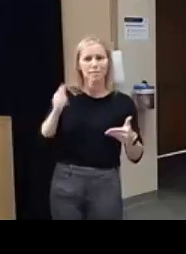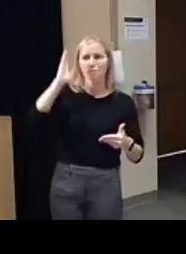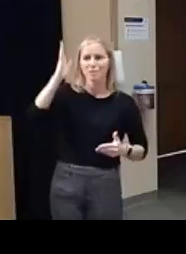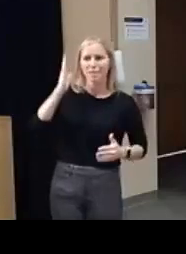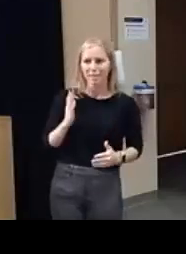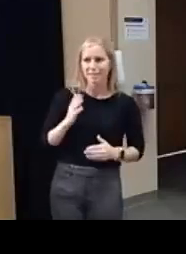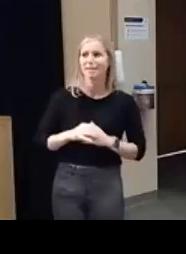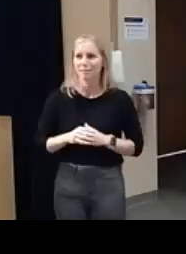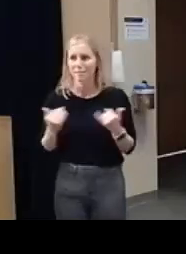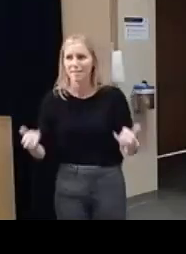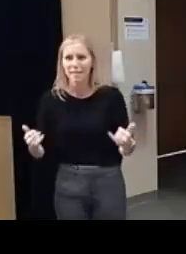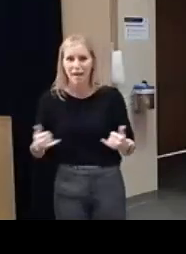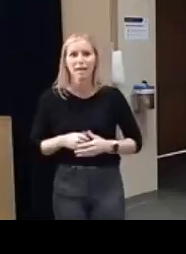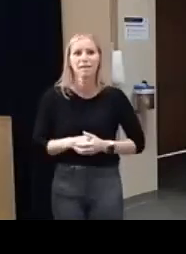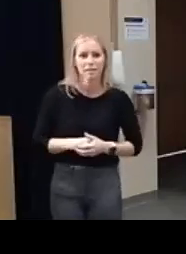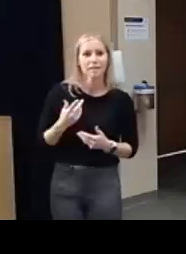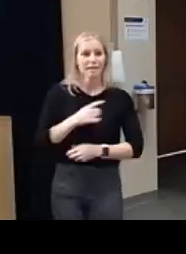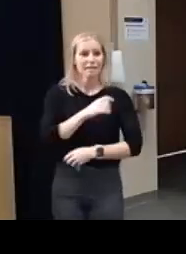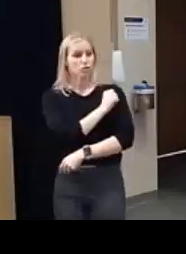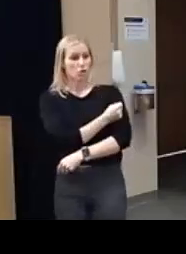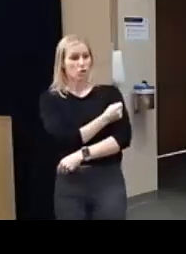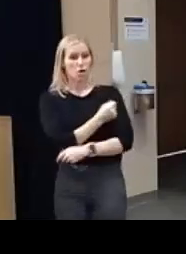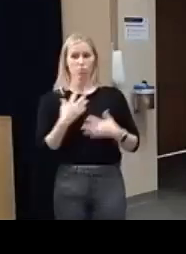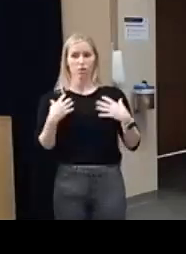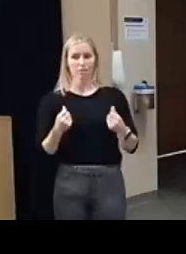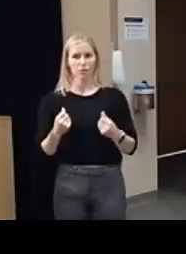Strong Ties what it is, strong recovery, that is.